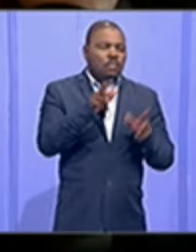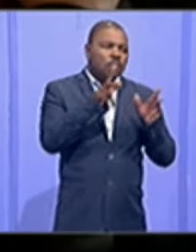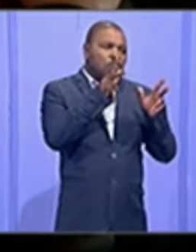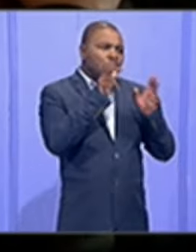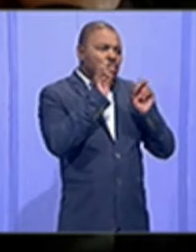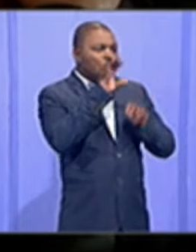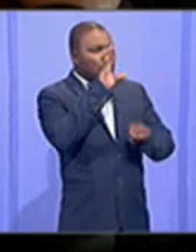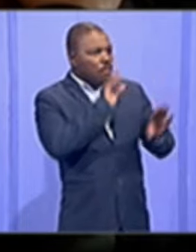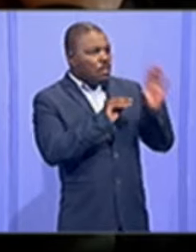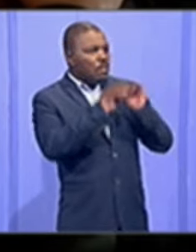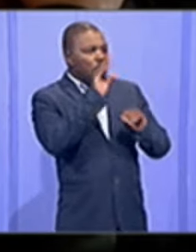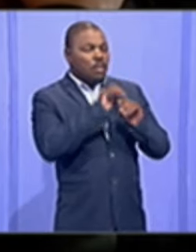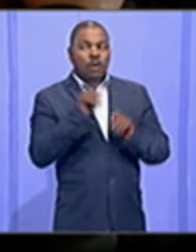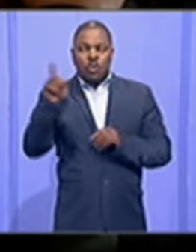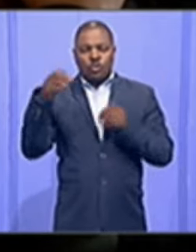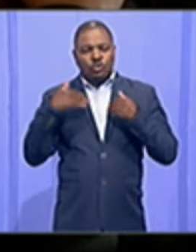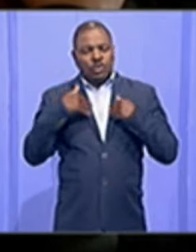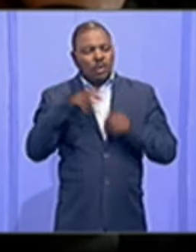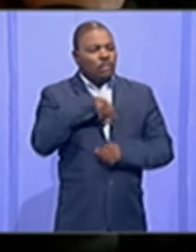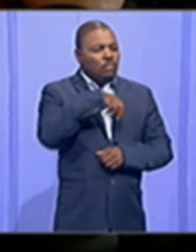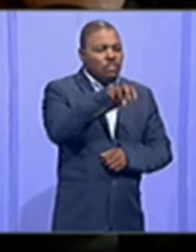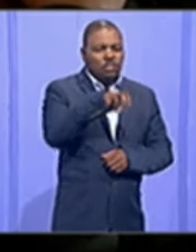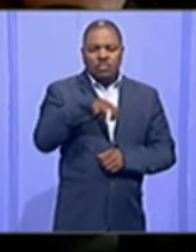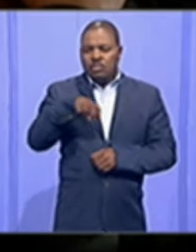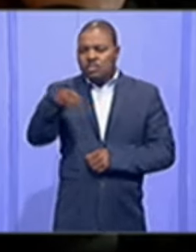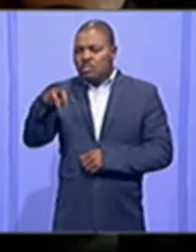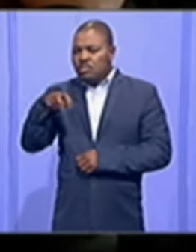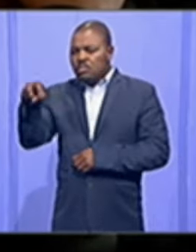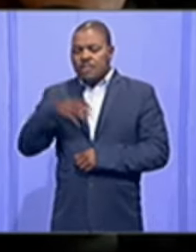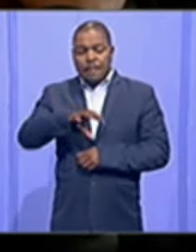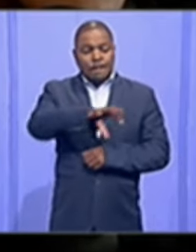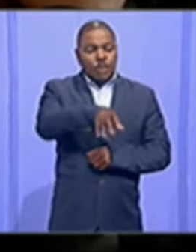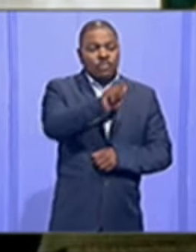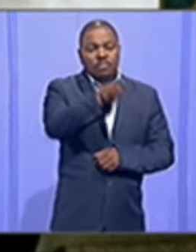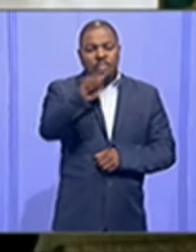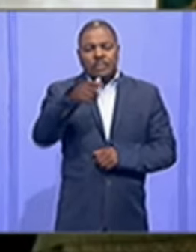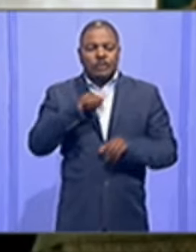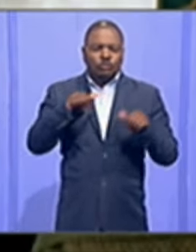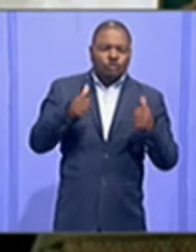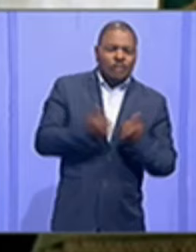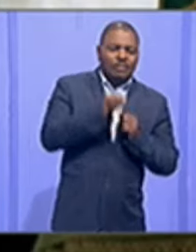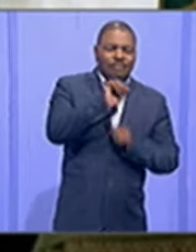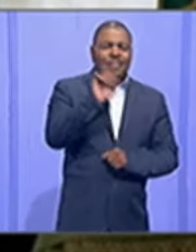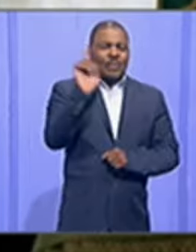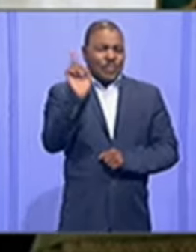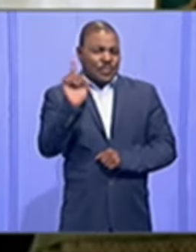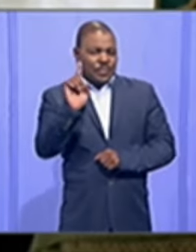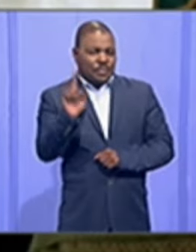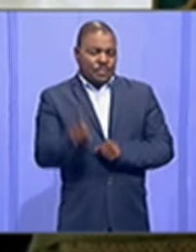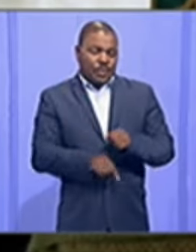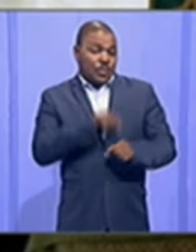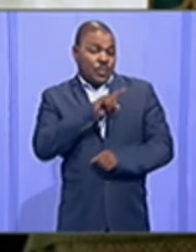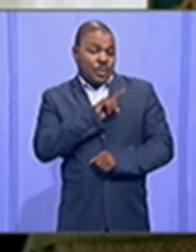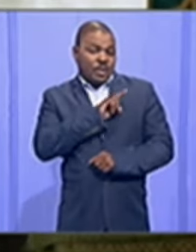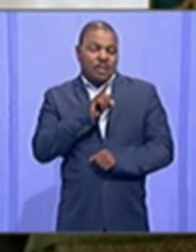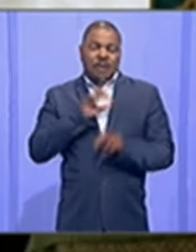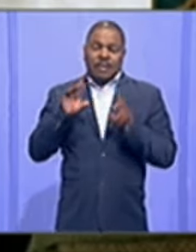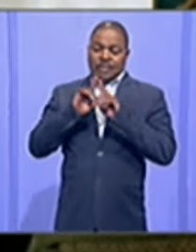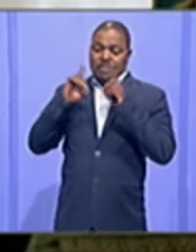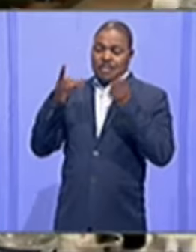o simolotse loeto la gore a itse dikgwetlo tsa mafapha a provense a lebaneng le tsona segolo morago ga gore lefapha